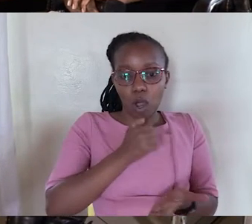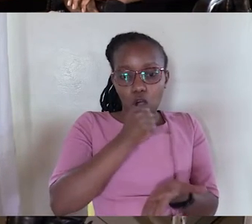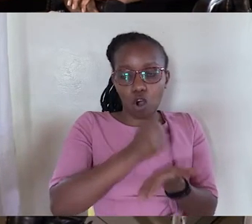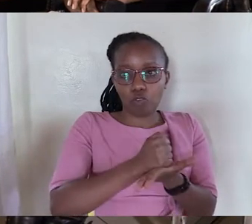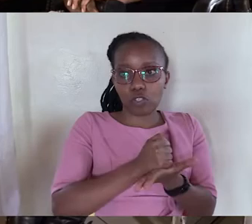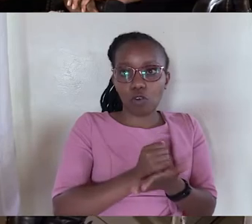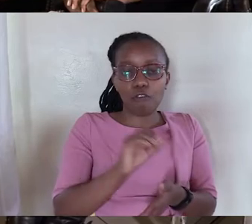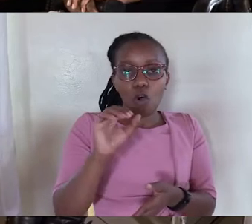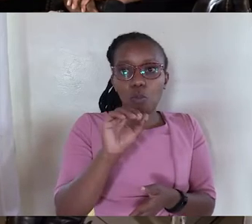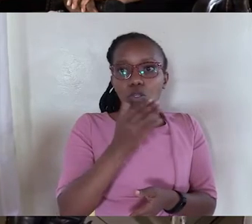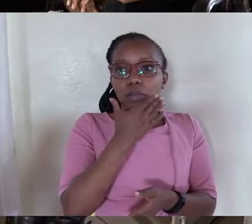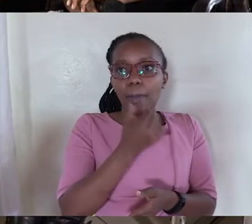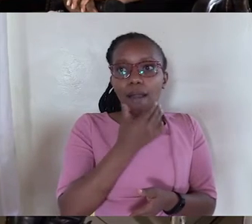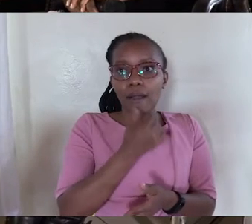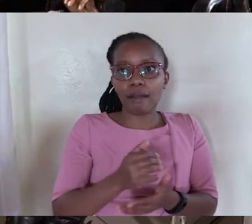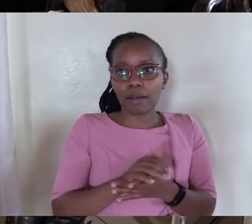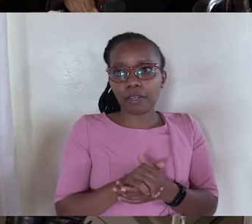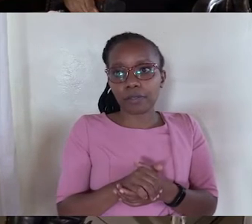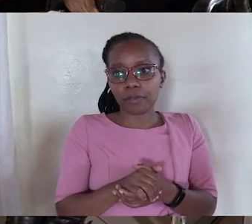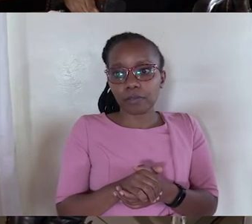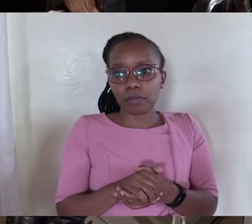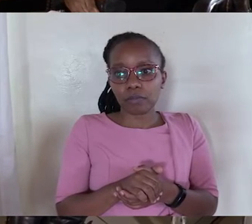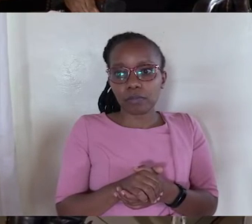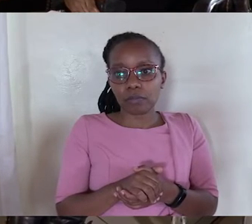Ombudsman is